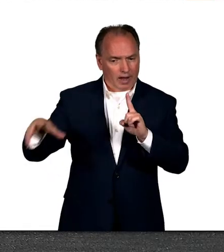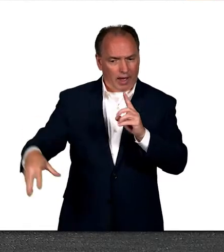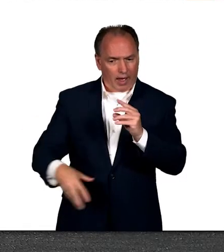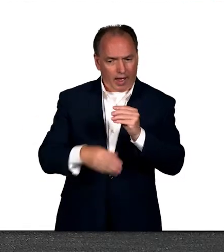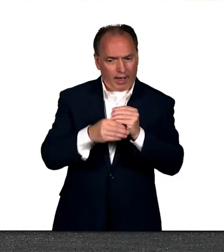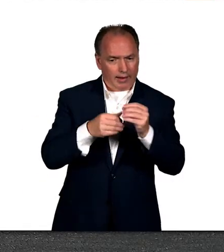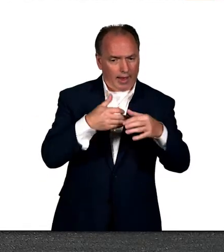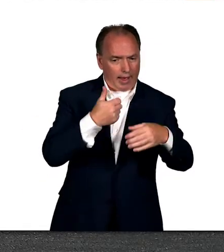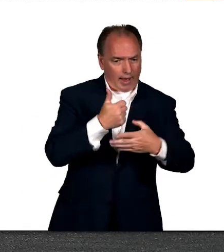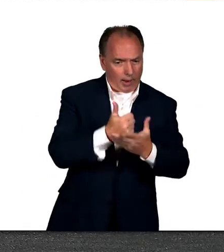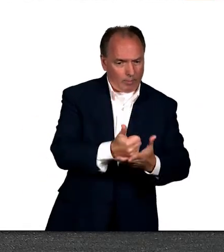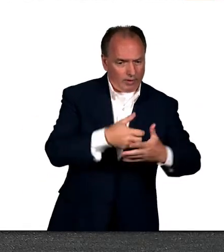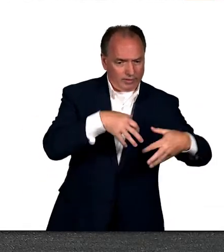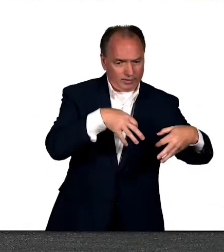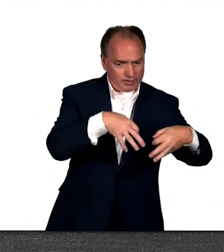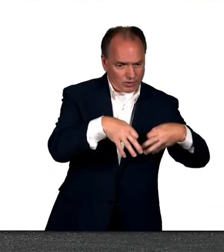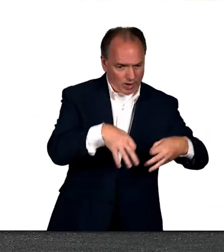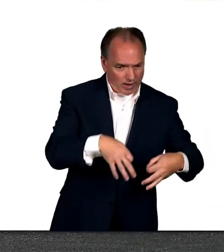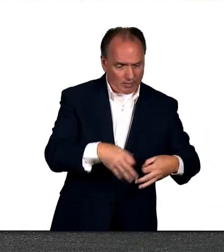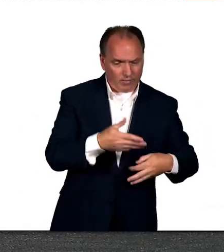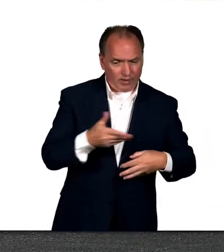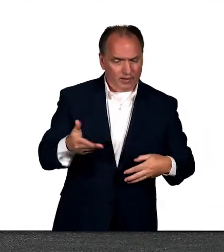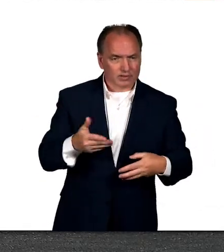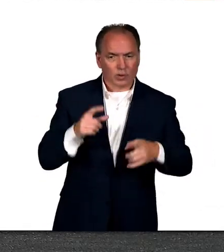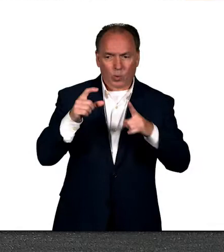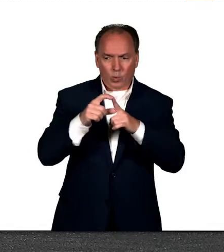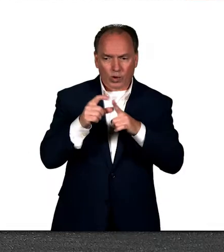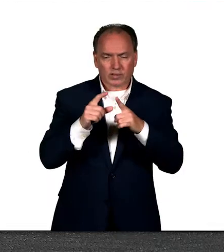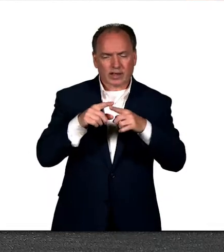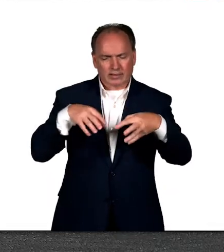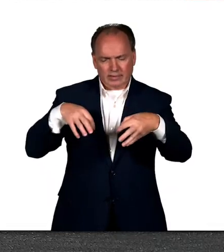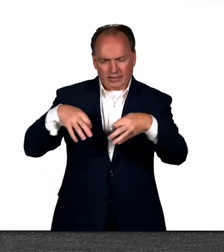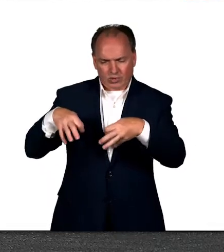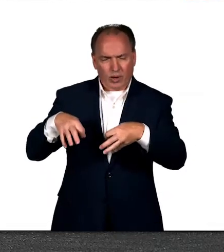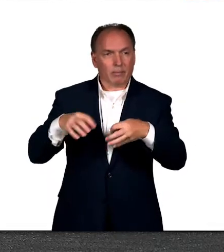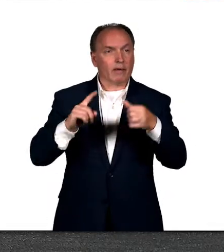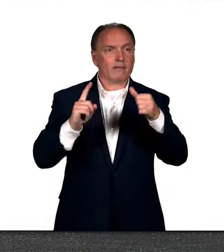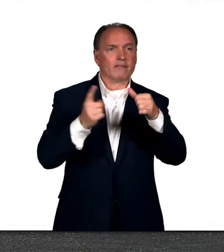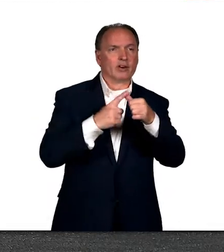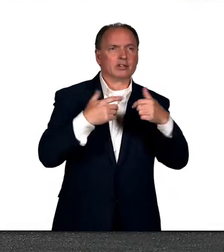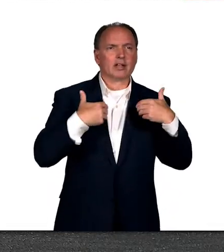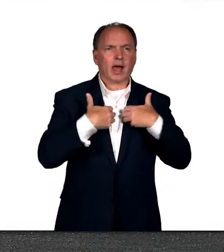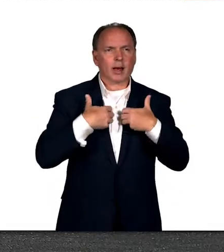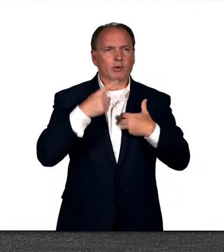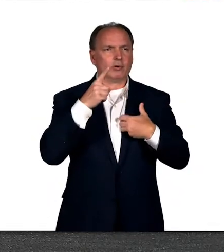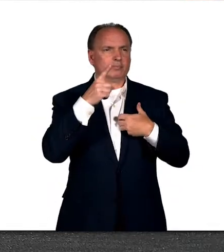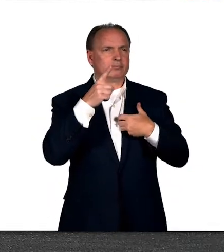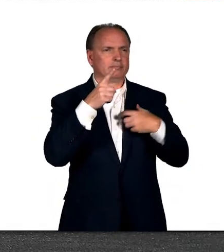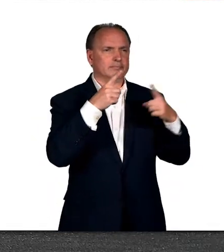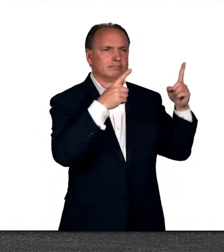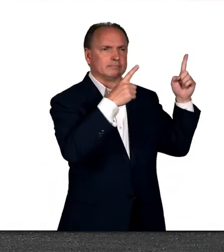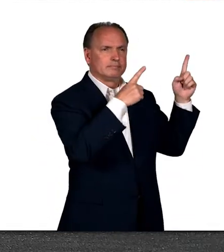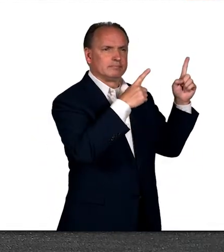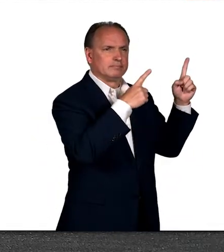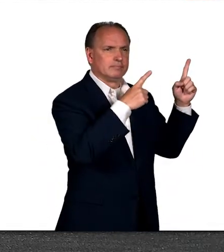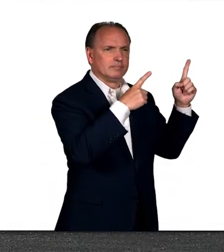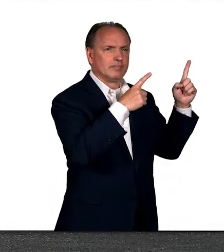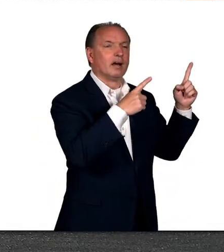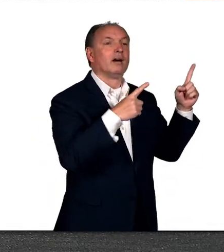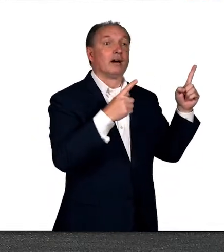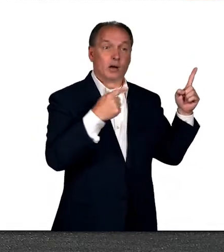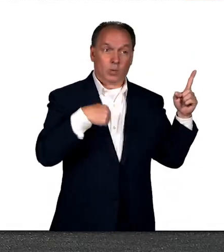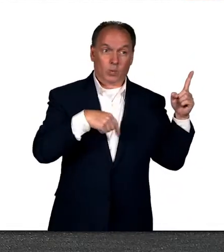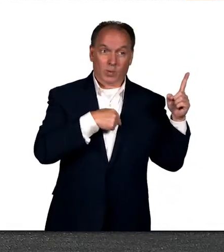first come up with words that describe this first animal, and